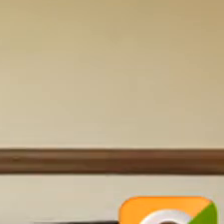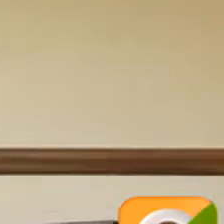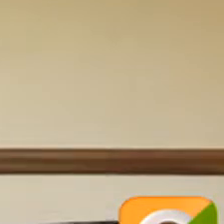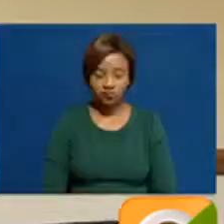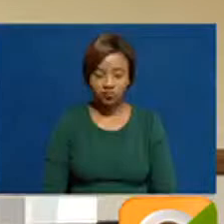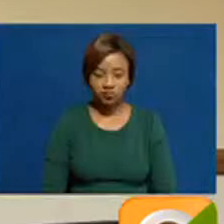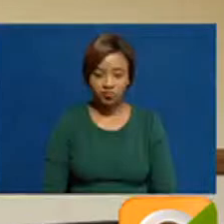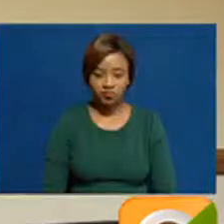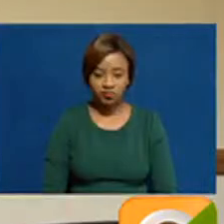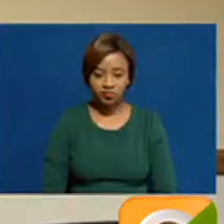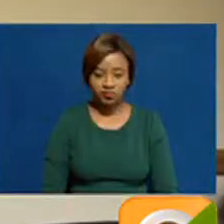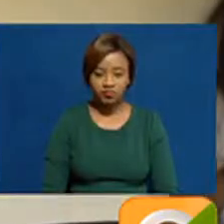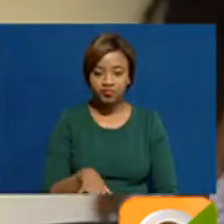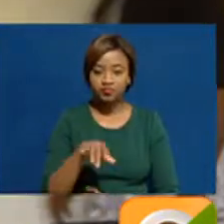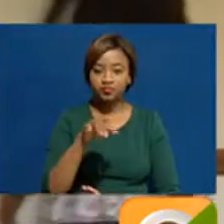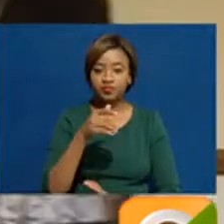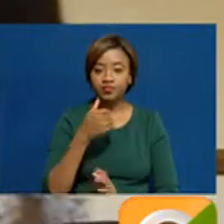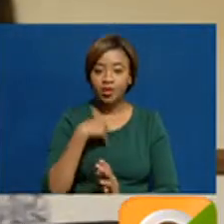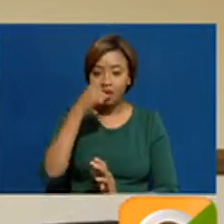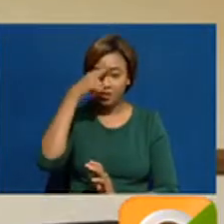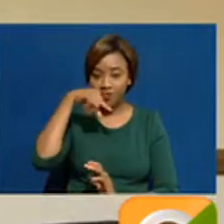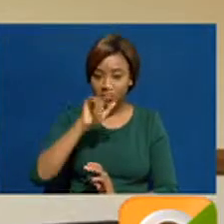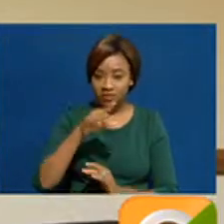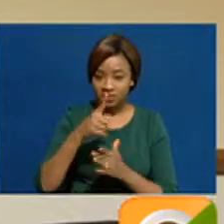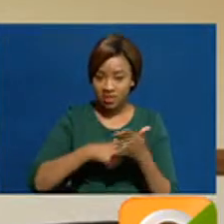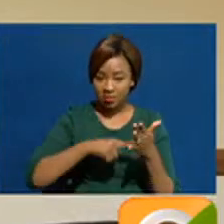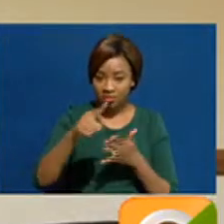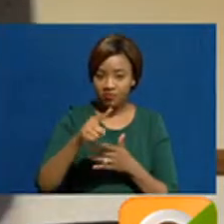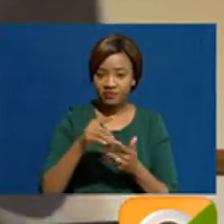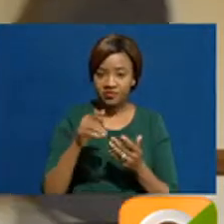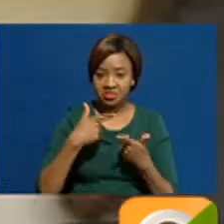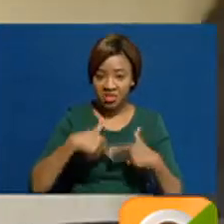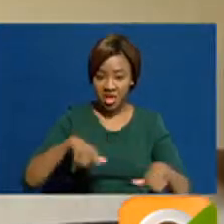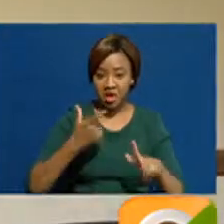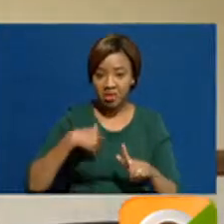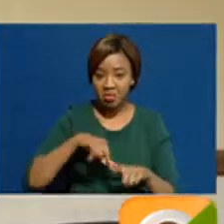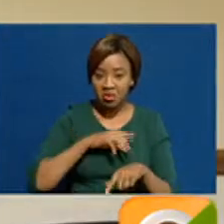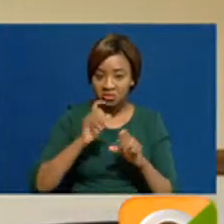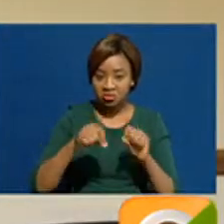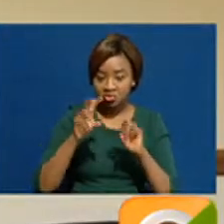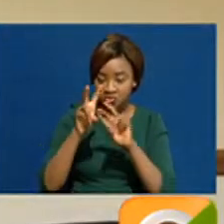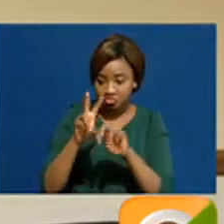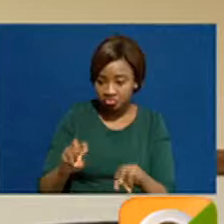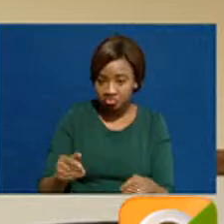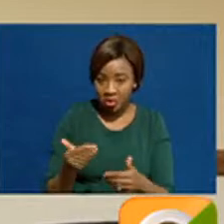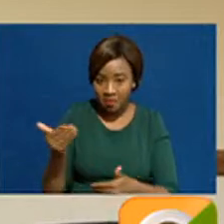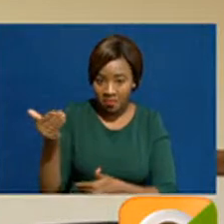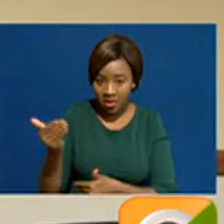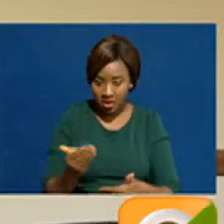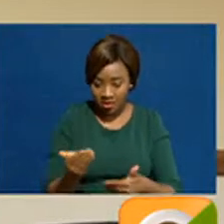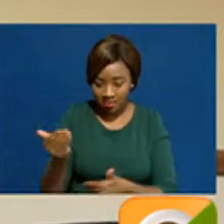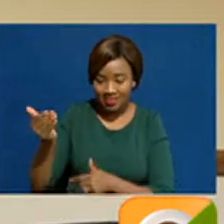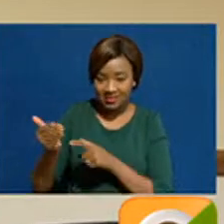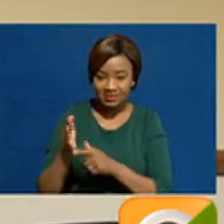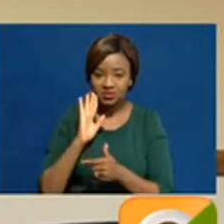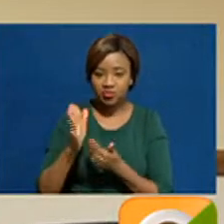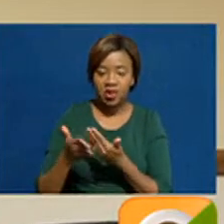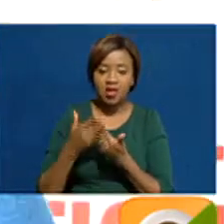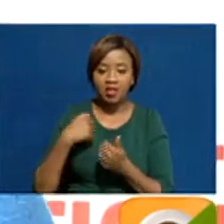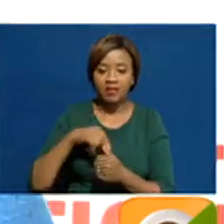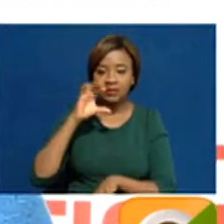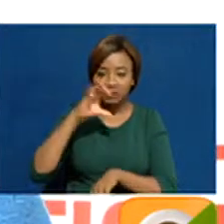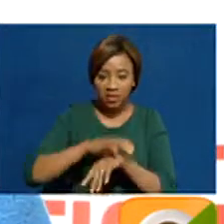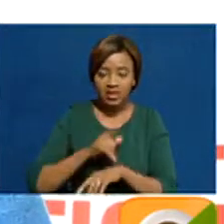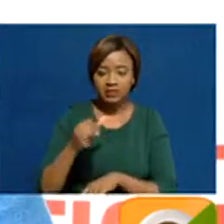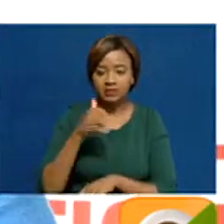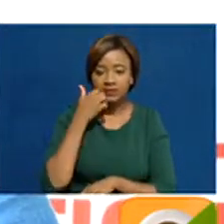preventing them from getting complications and dying. This has indeed been a great gap as far as sickle cell is concerned.